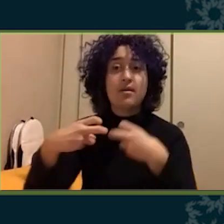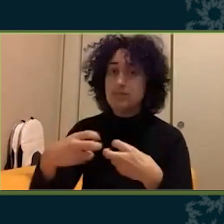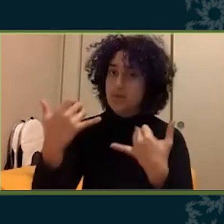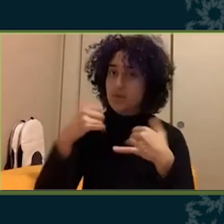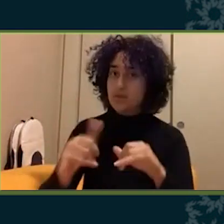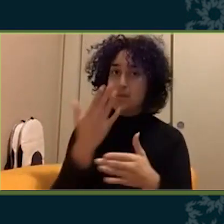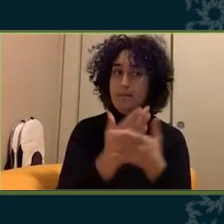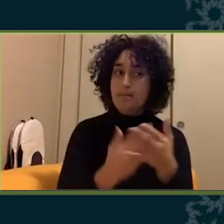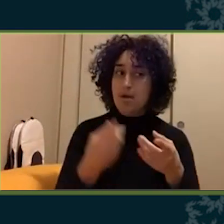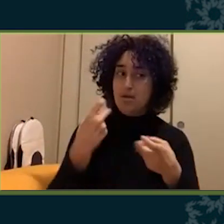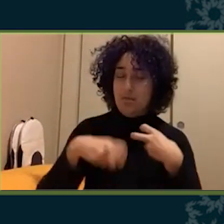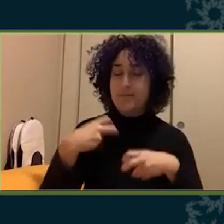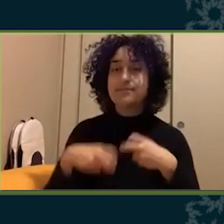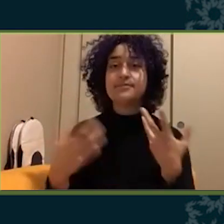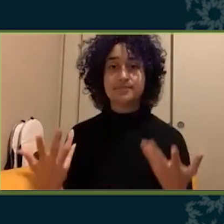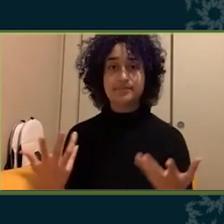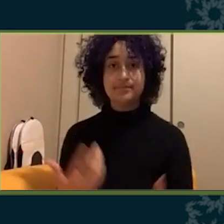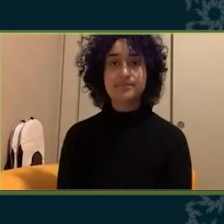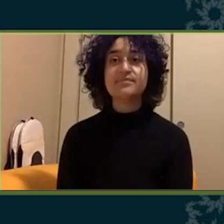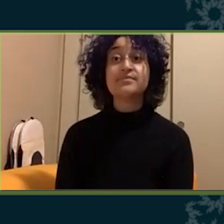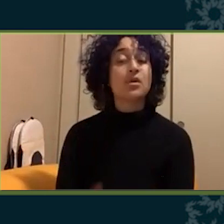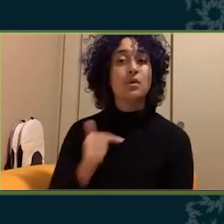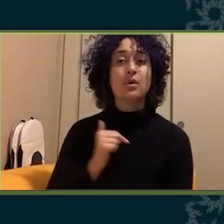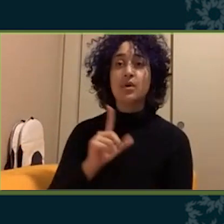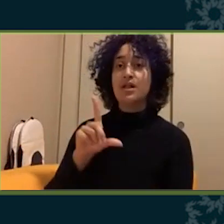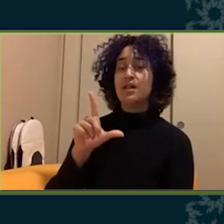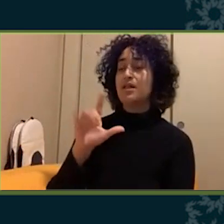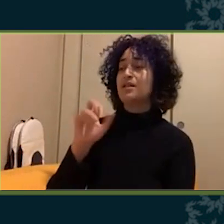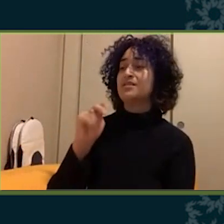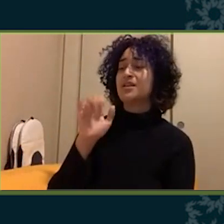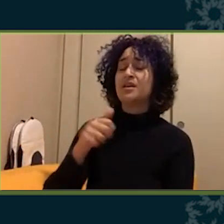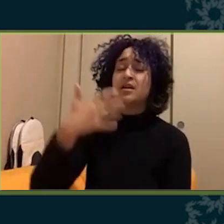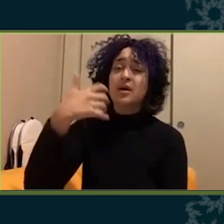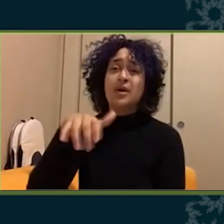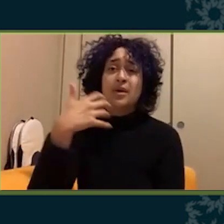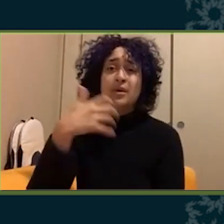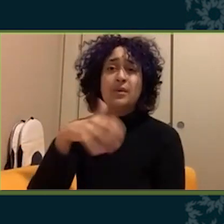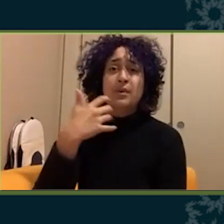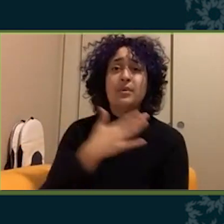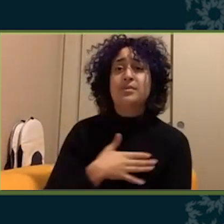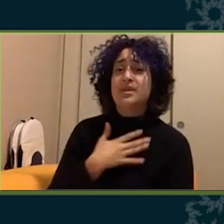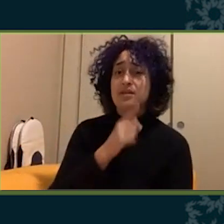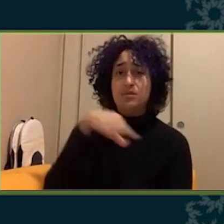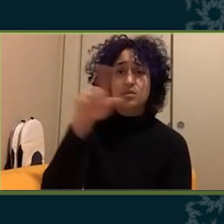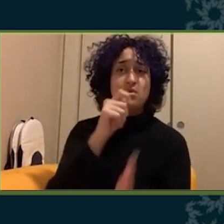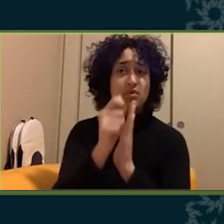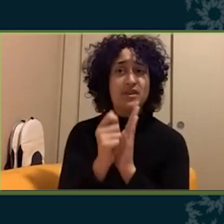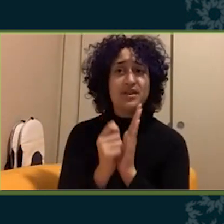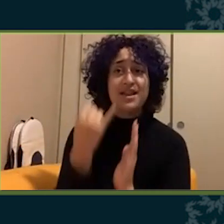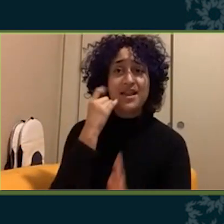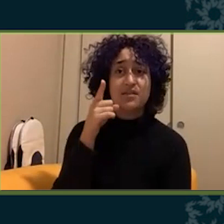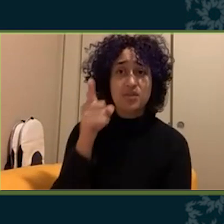Ooh, this is Lindsey. Oof. Go ahead and write that down. If you think you're